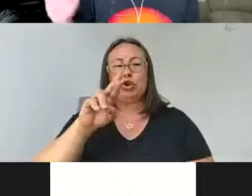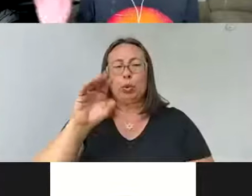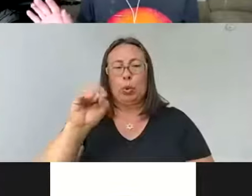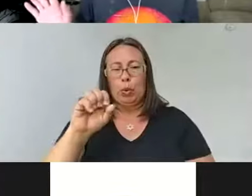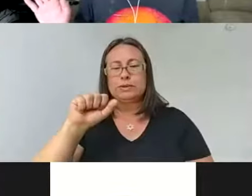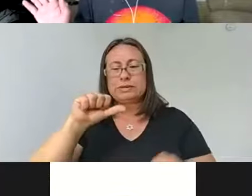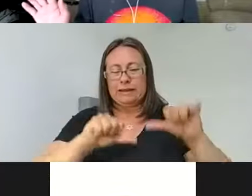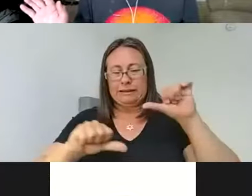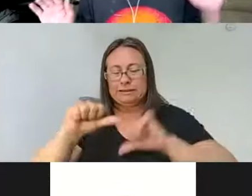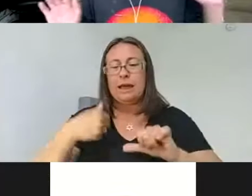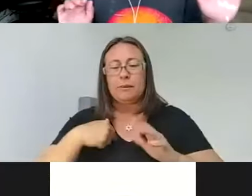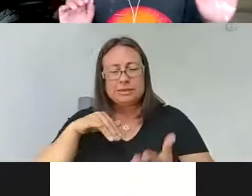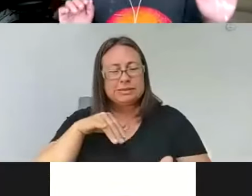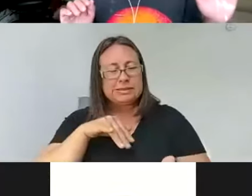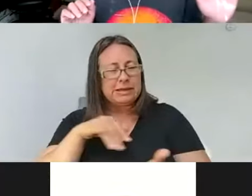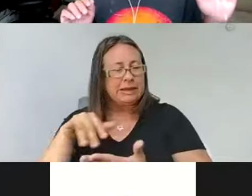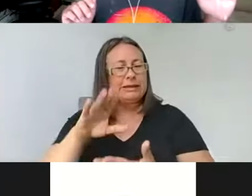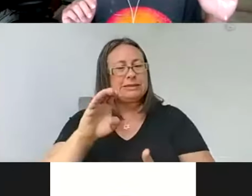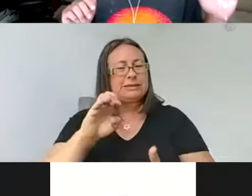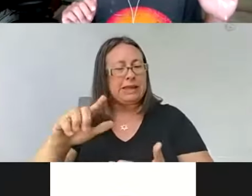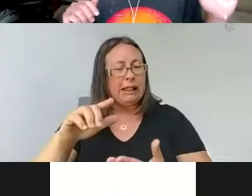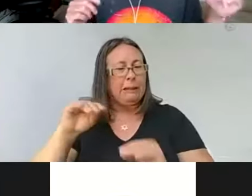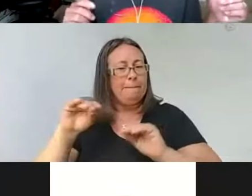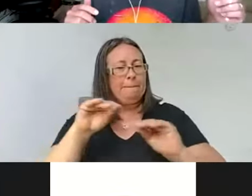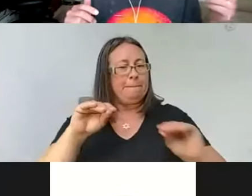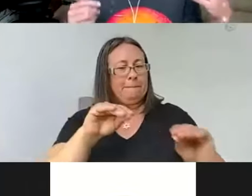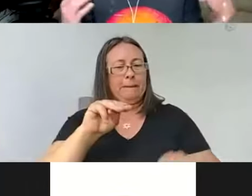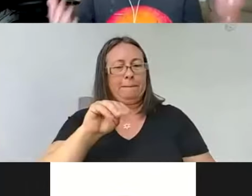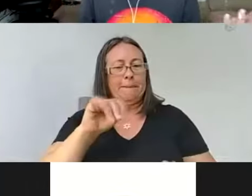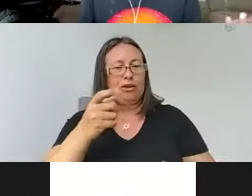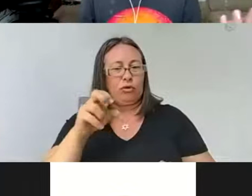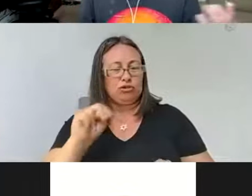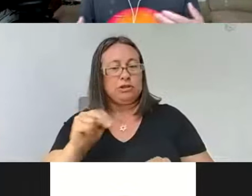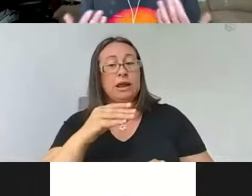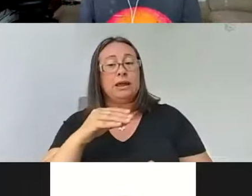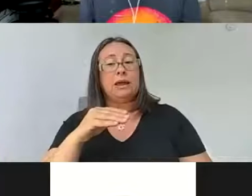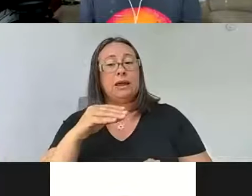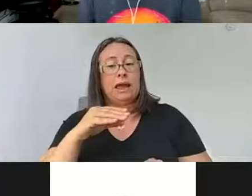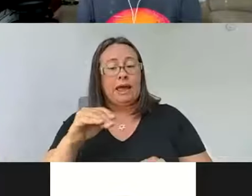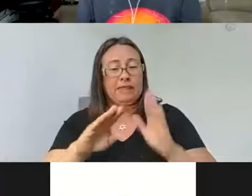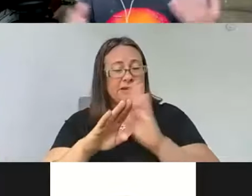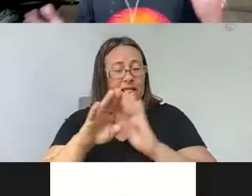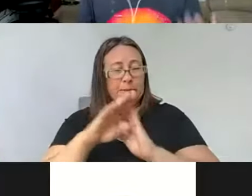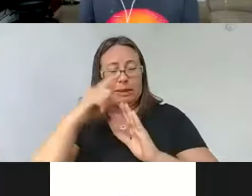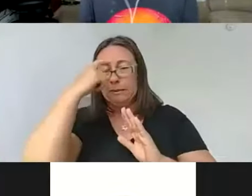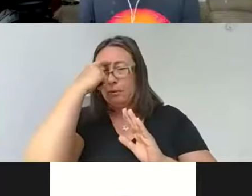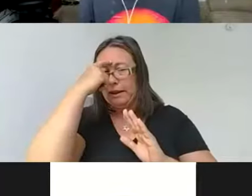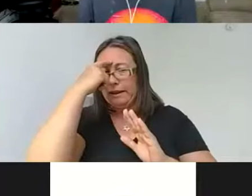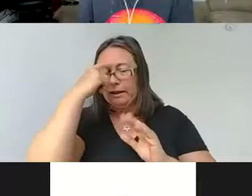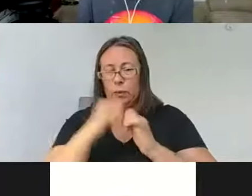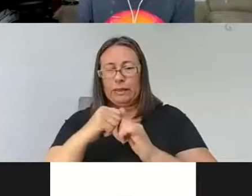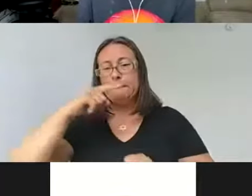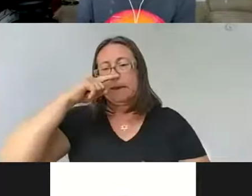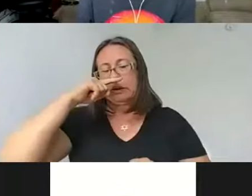was studying cell migration, and the lab I was going to was studying neuronal migration in the developing brain with using a mouse model. So it had everything I